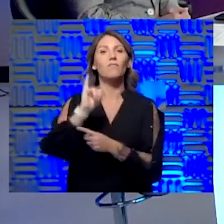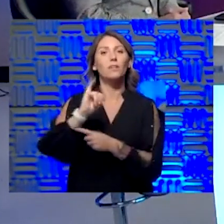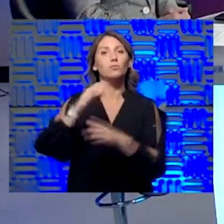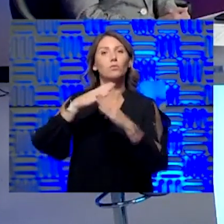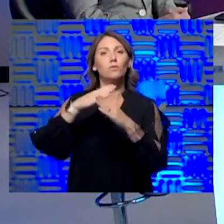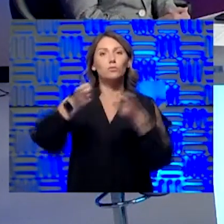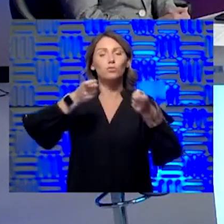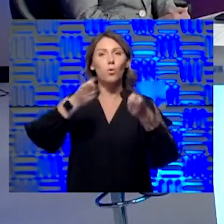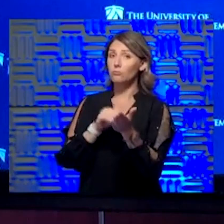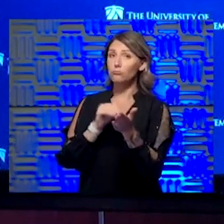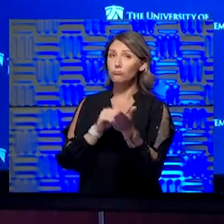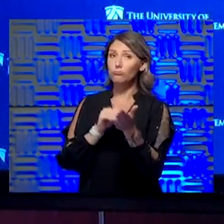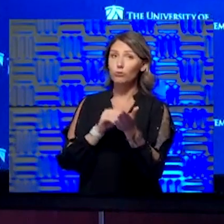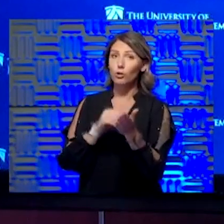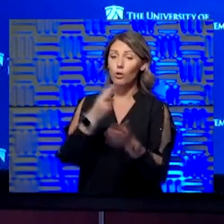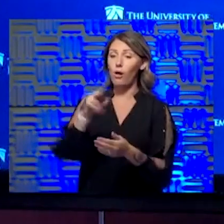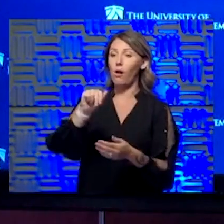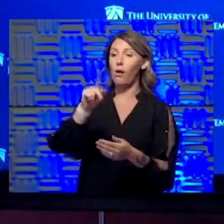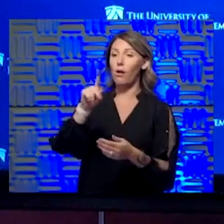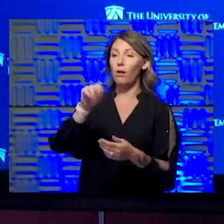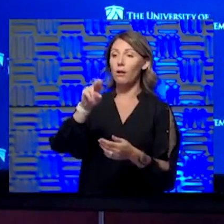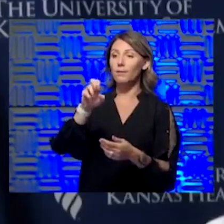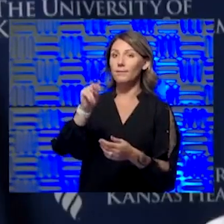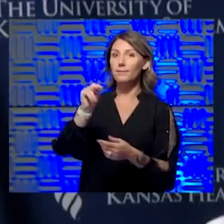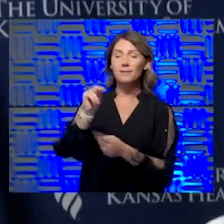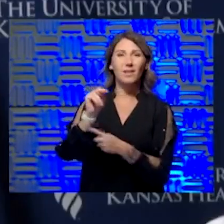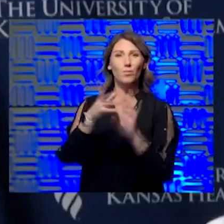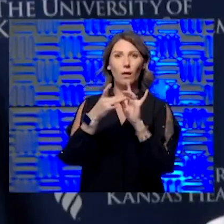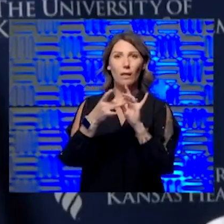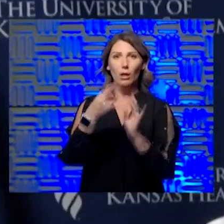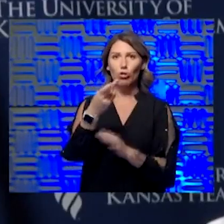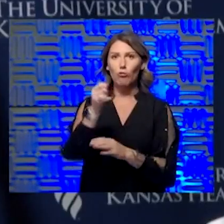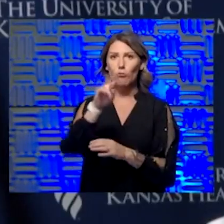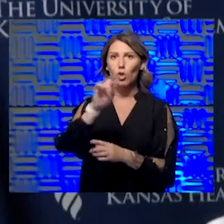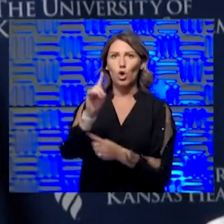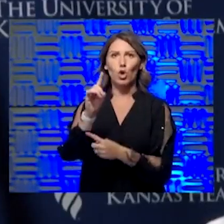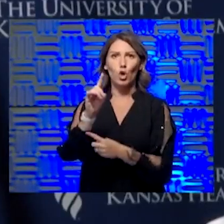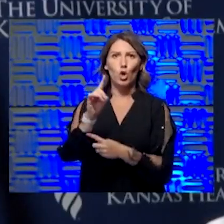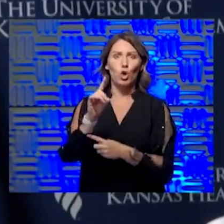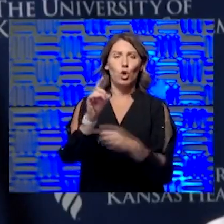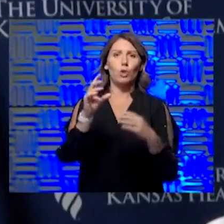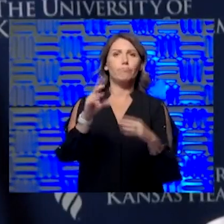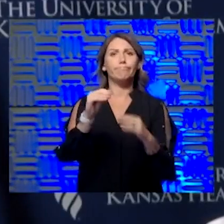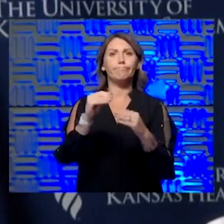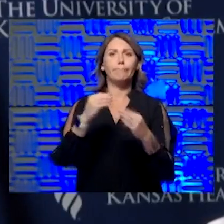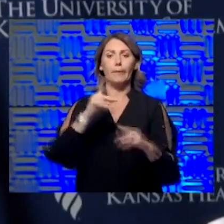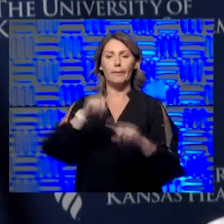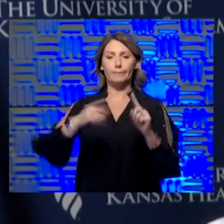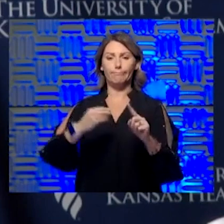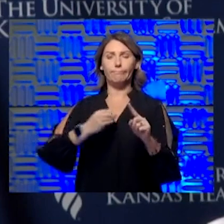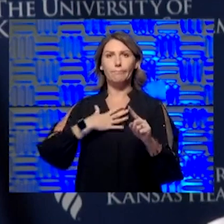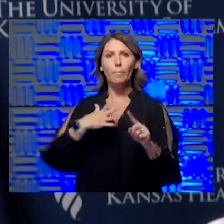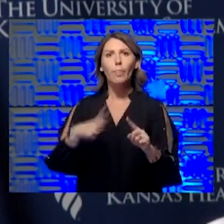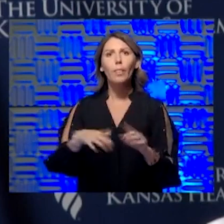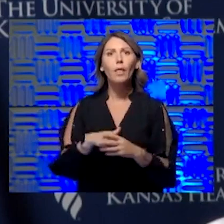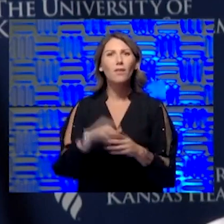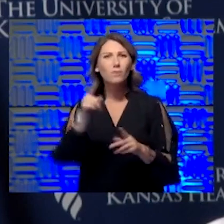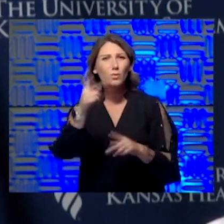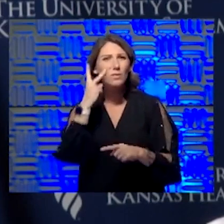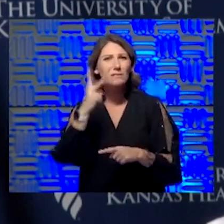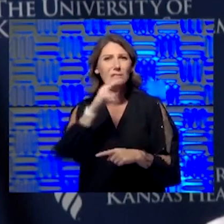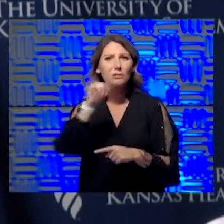that there are just different grades of that. I think that's right. And if people have individual questions, they should call their provider, their clinic, because they will